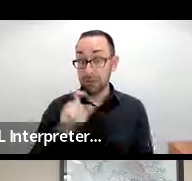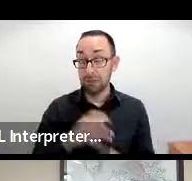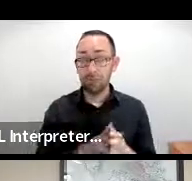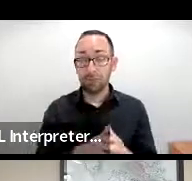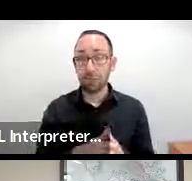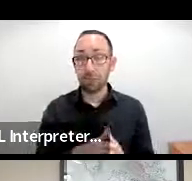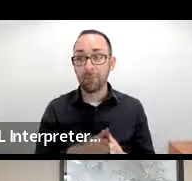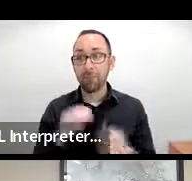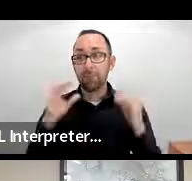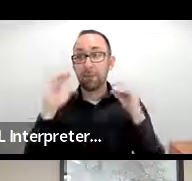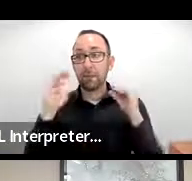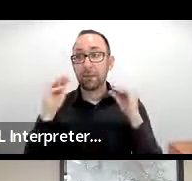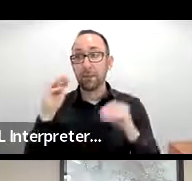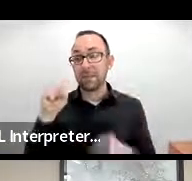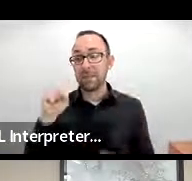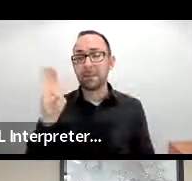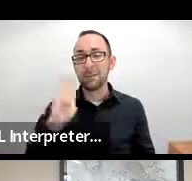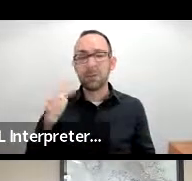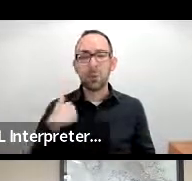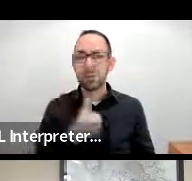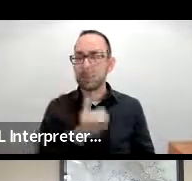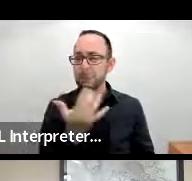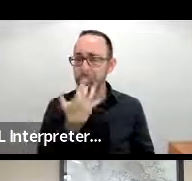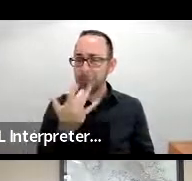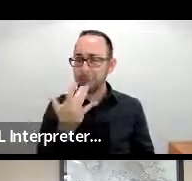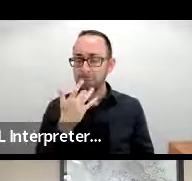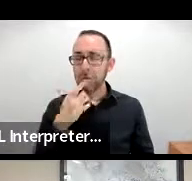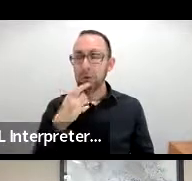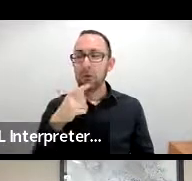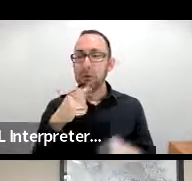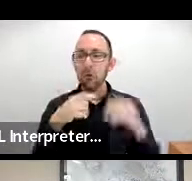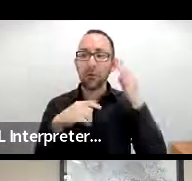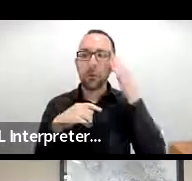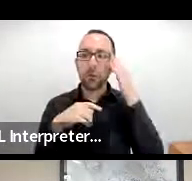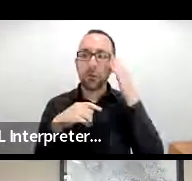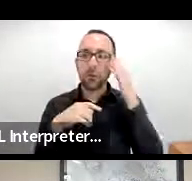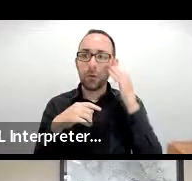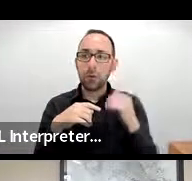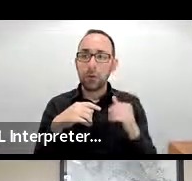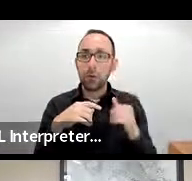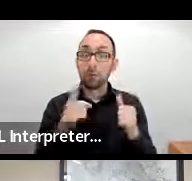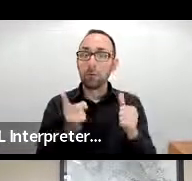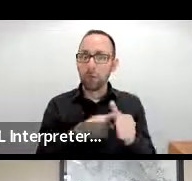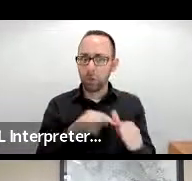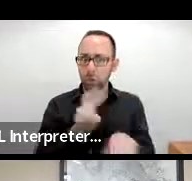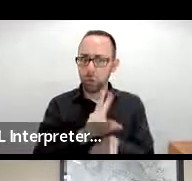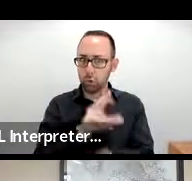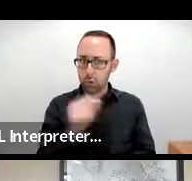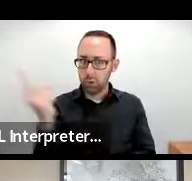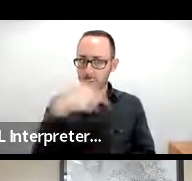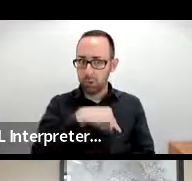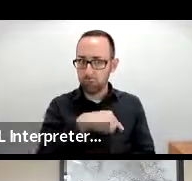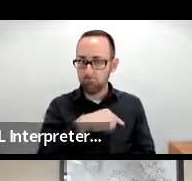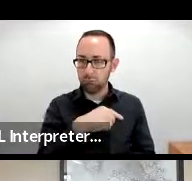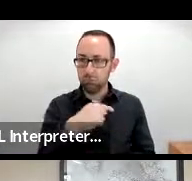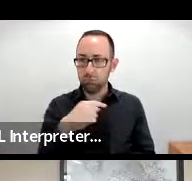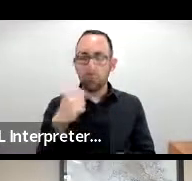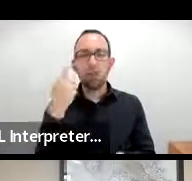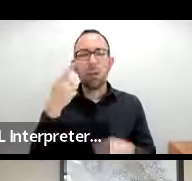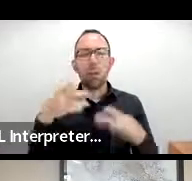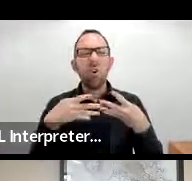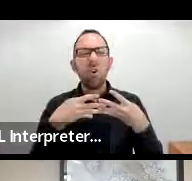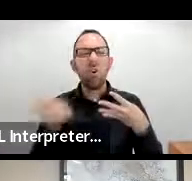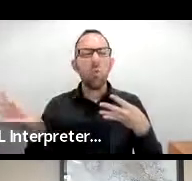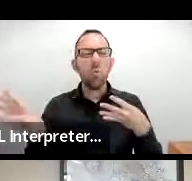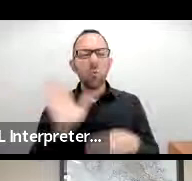So we prefer that you come to the first pickup. We start opening the gates